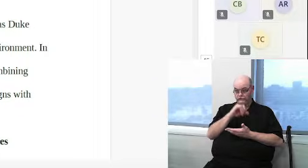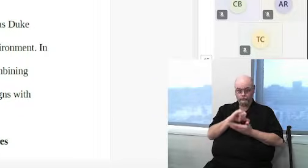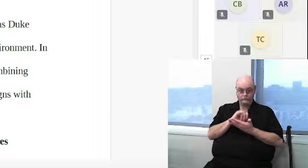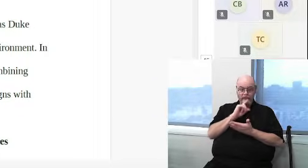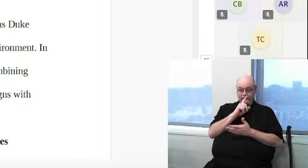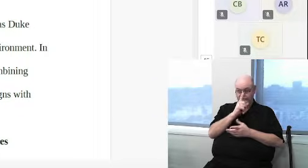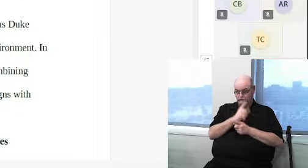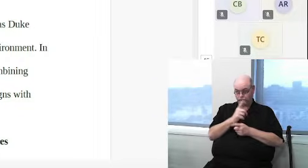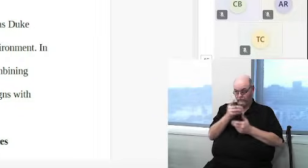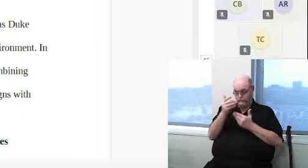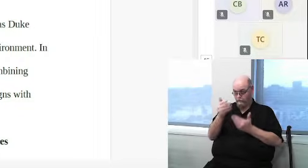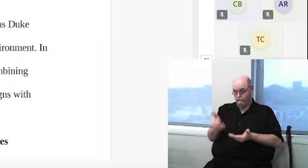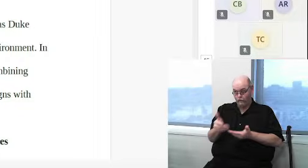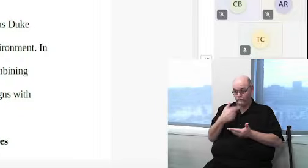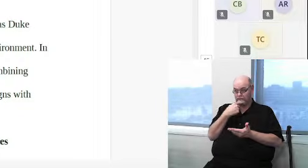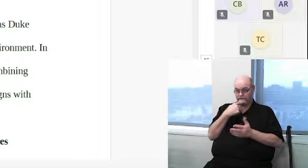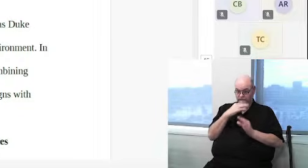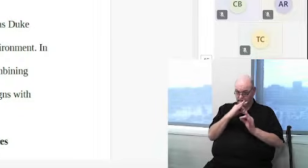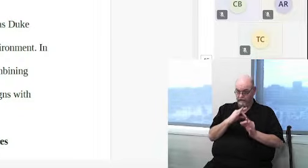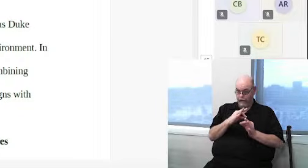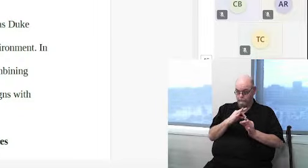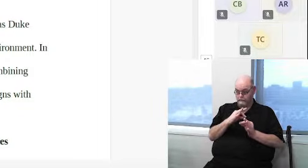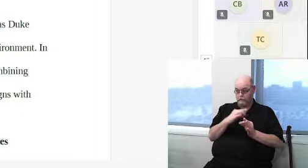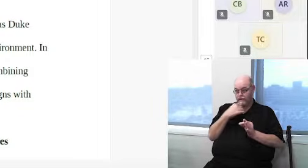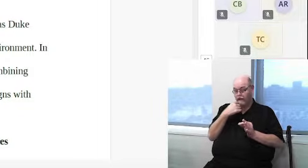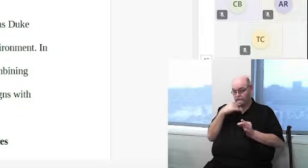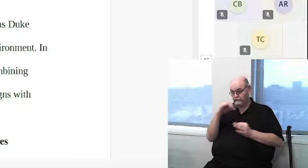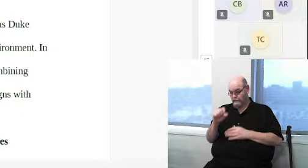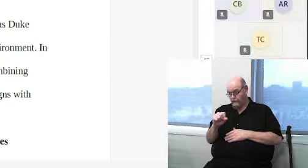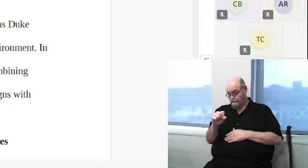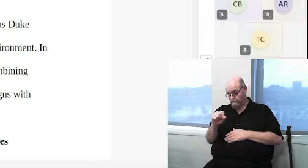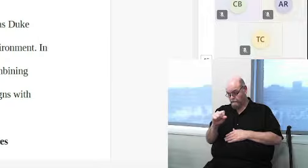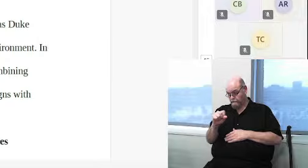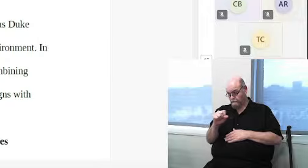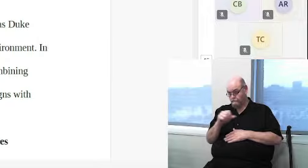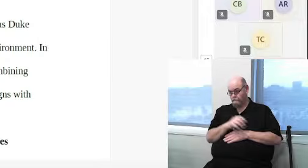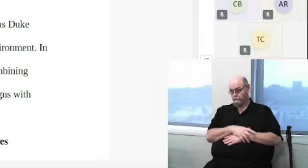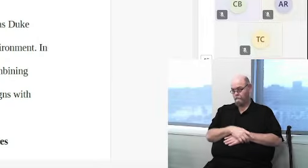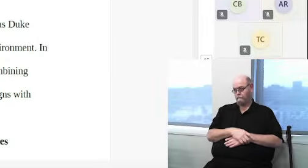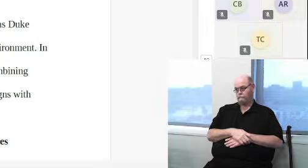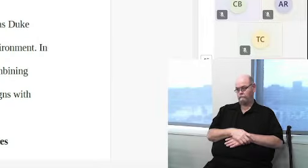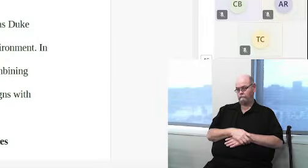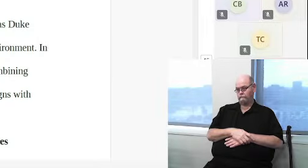I'm assuming that is correct, and then we just move forward and you say optimal, and I'll say yes.